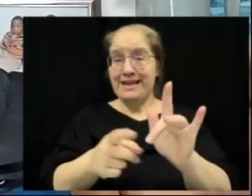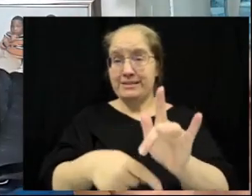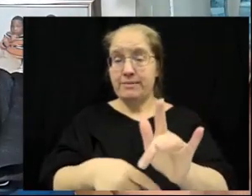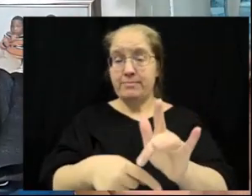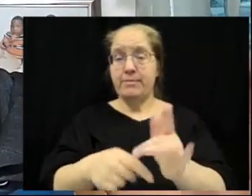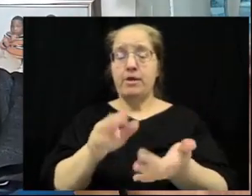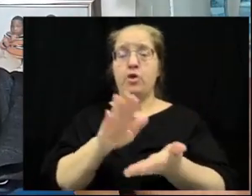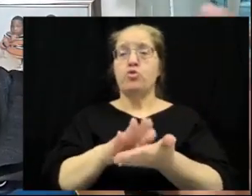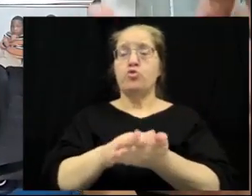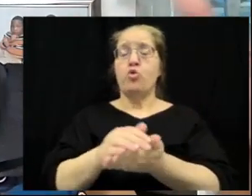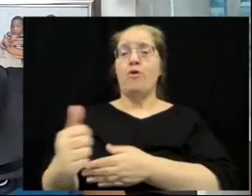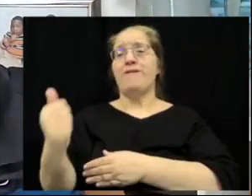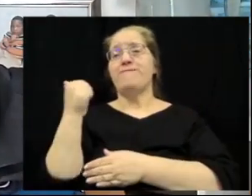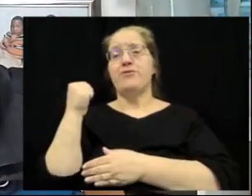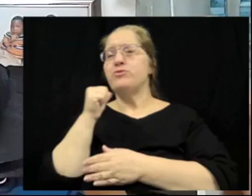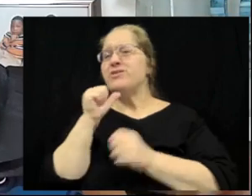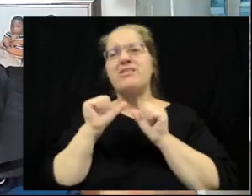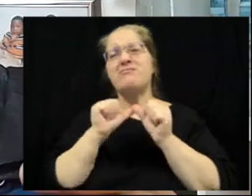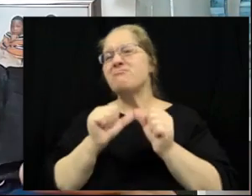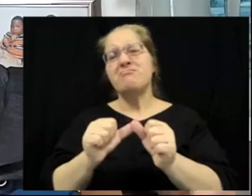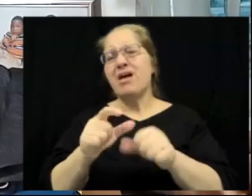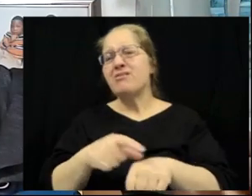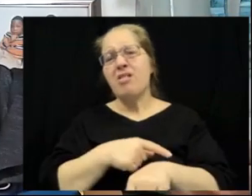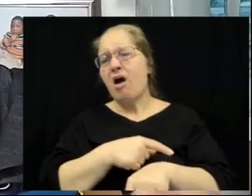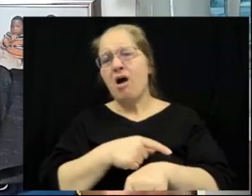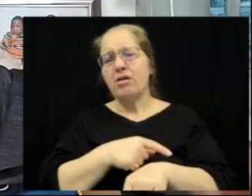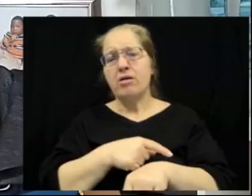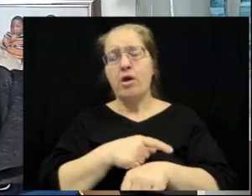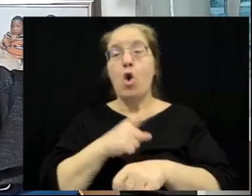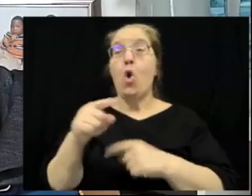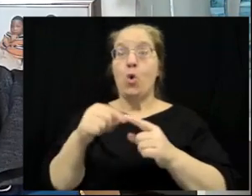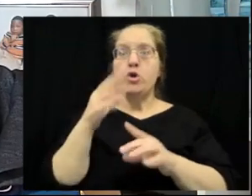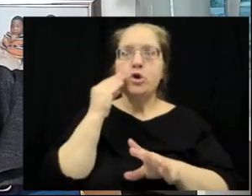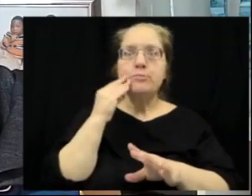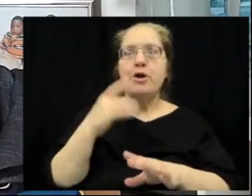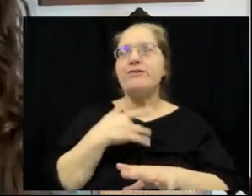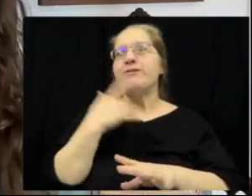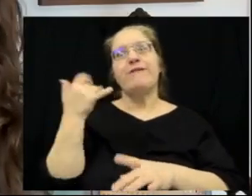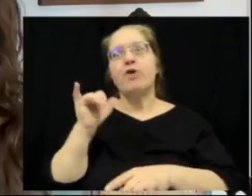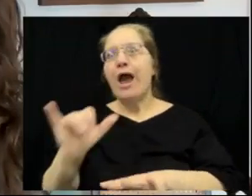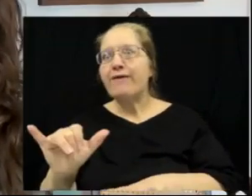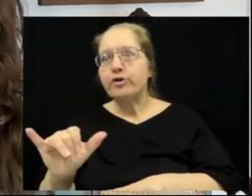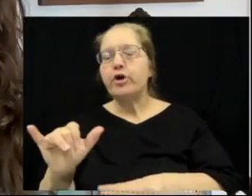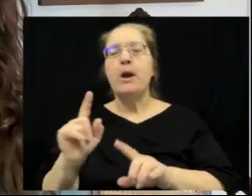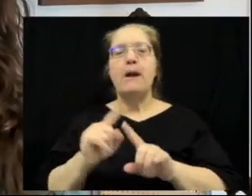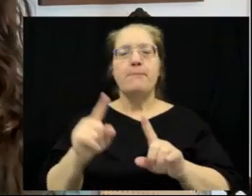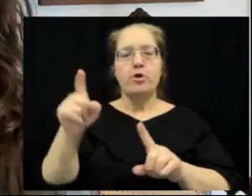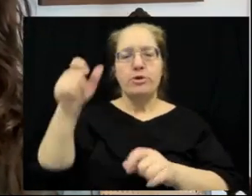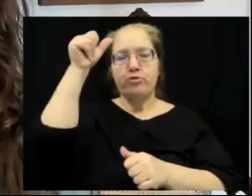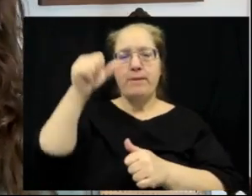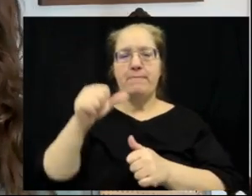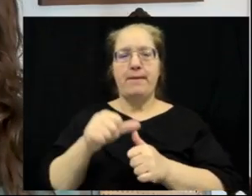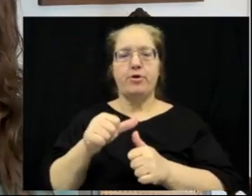school refusal doesn't last long. I mean, when you're in it, it feels like forever. We have to remember